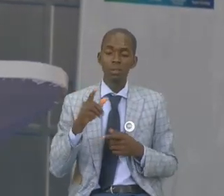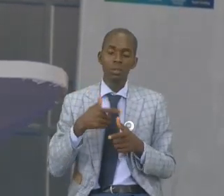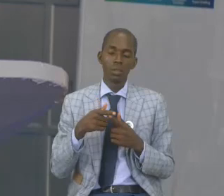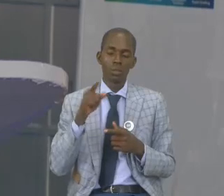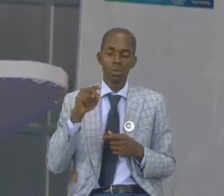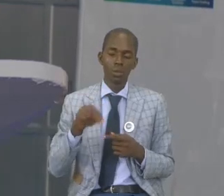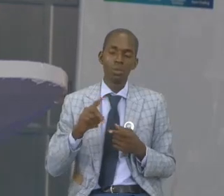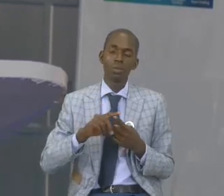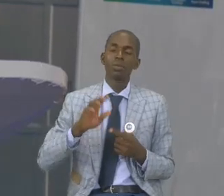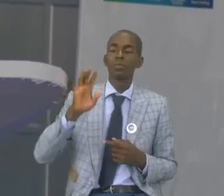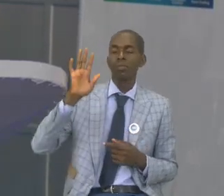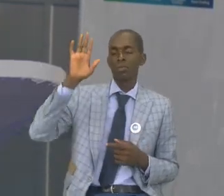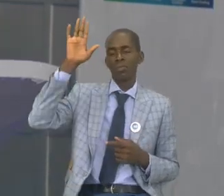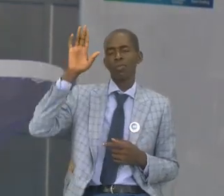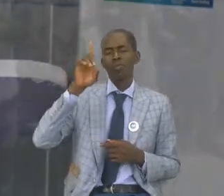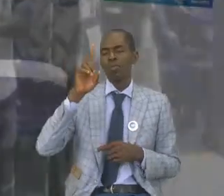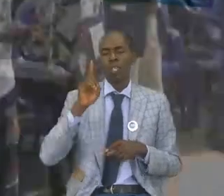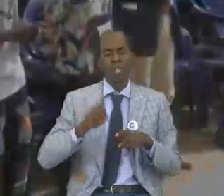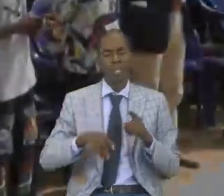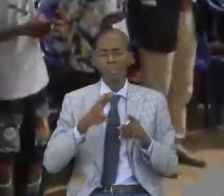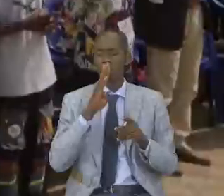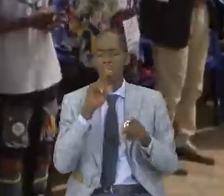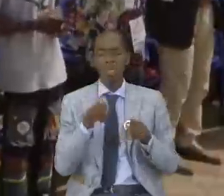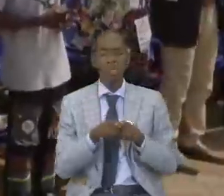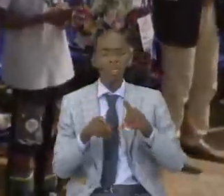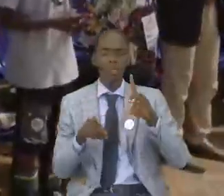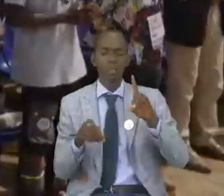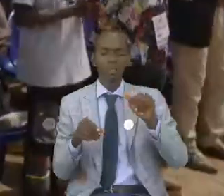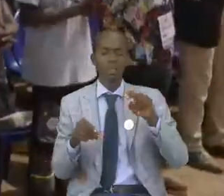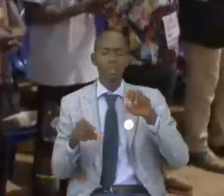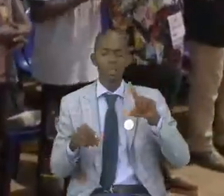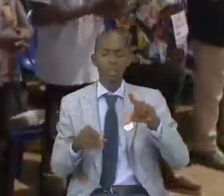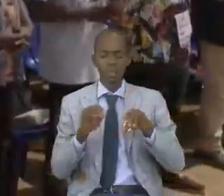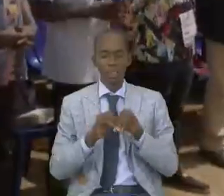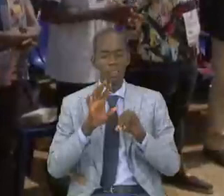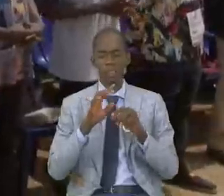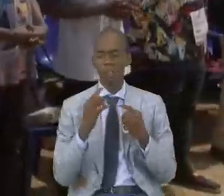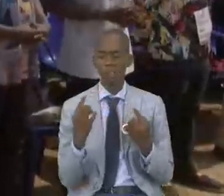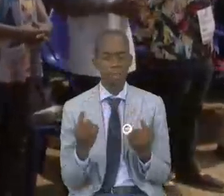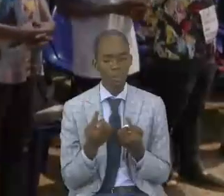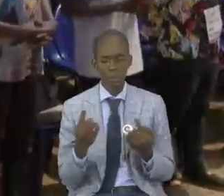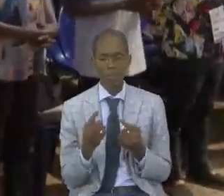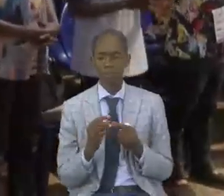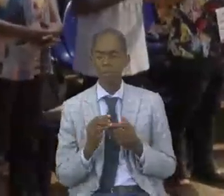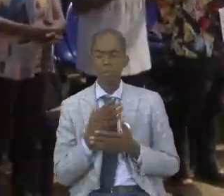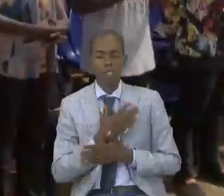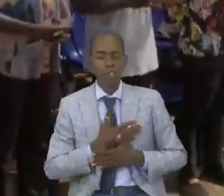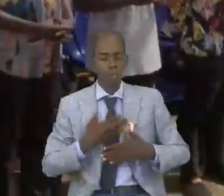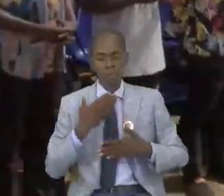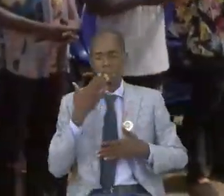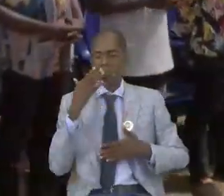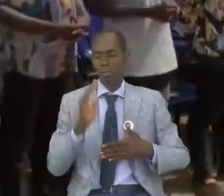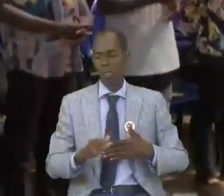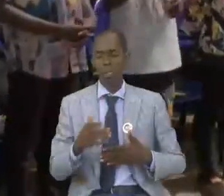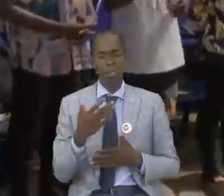those hands today. And this decision is what will lay the foundation and will bring from heaven today all